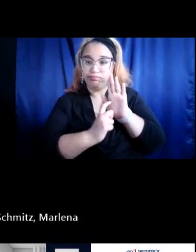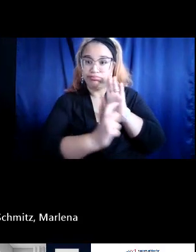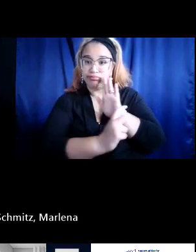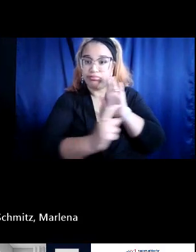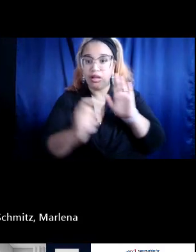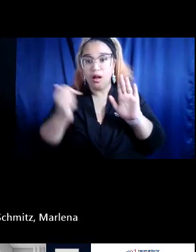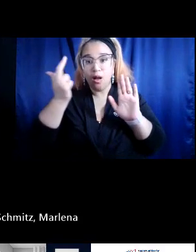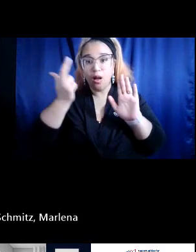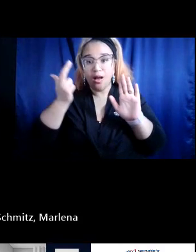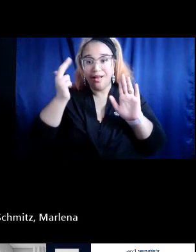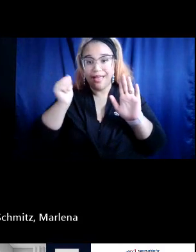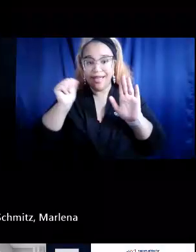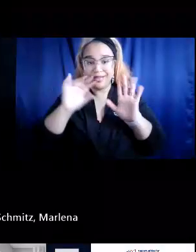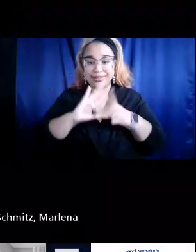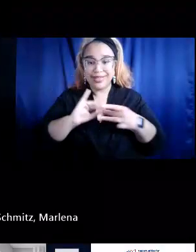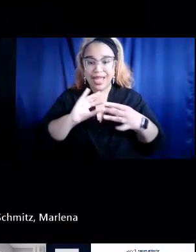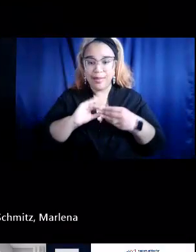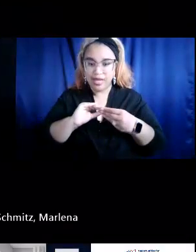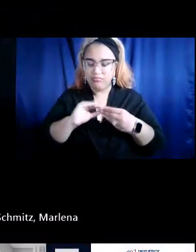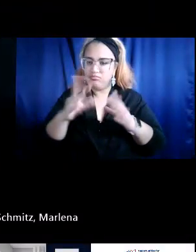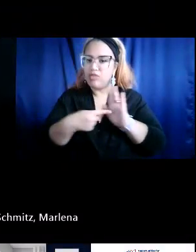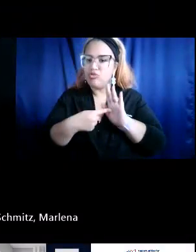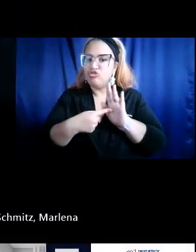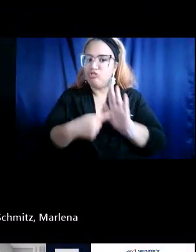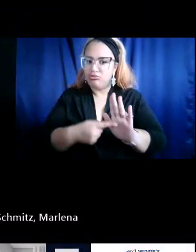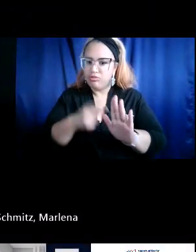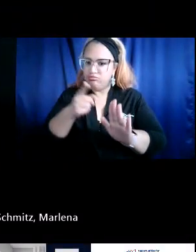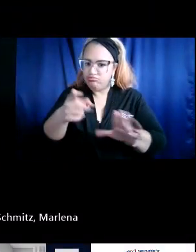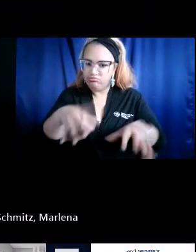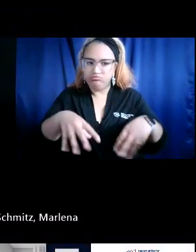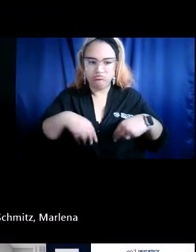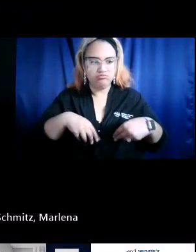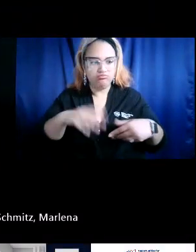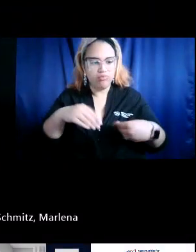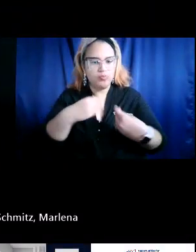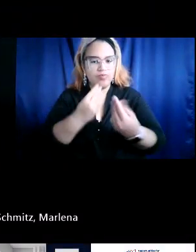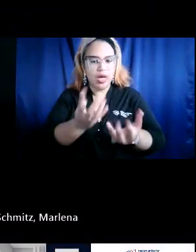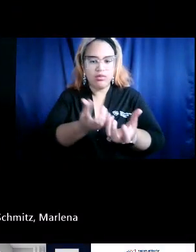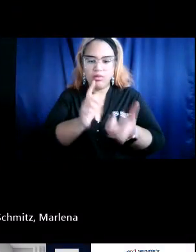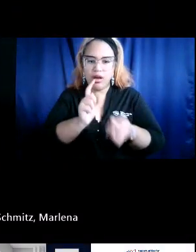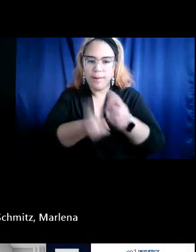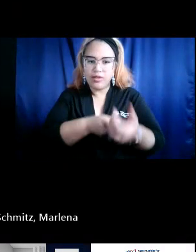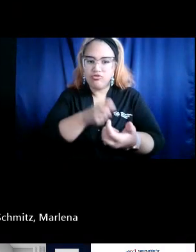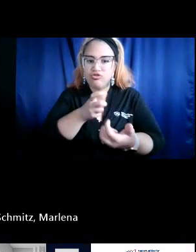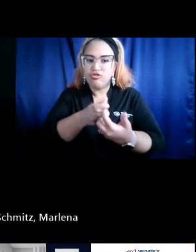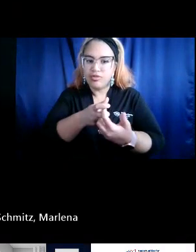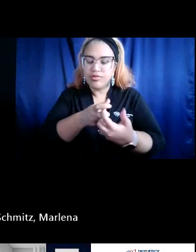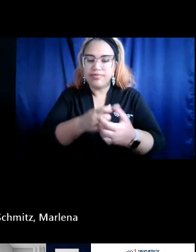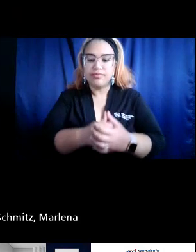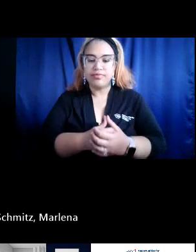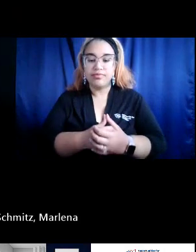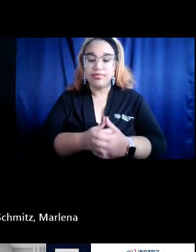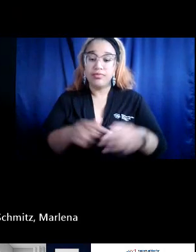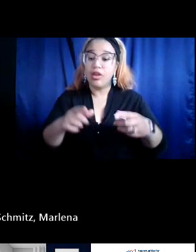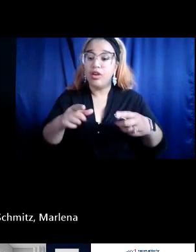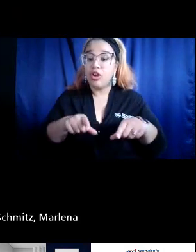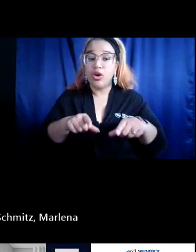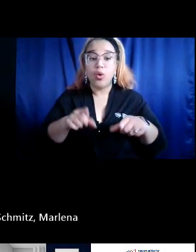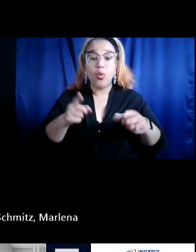disabilities. You can also create an onboarding experience that really includes accessibility information